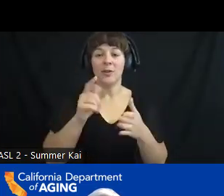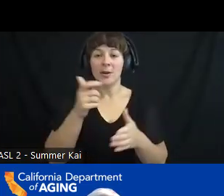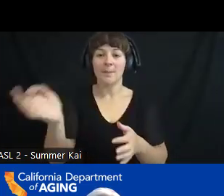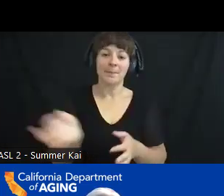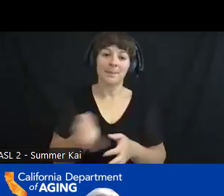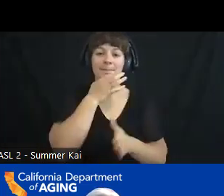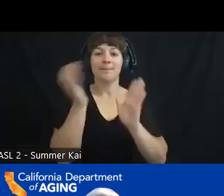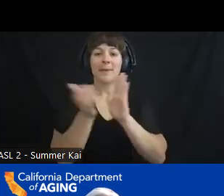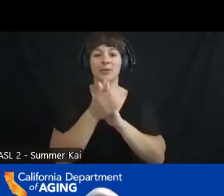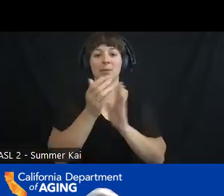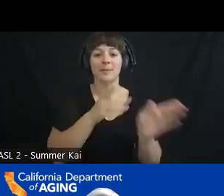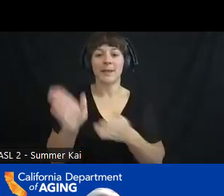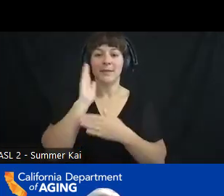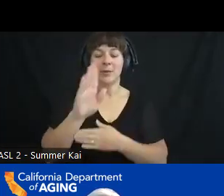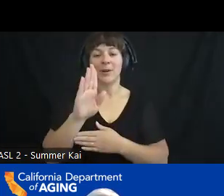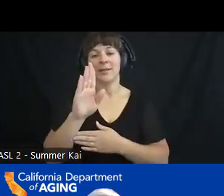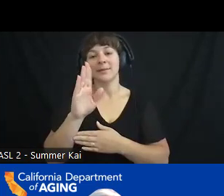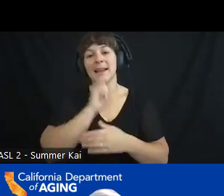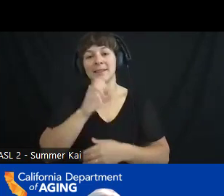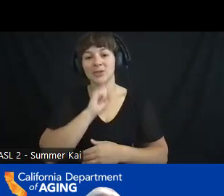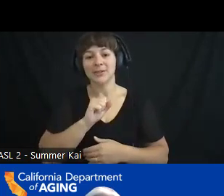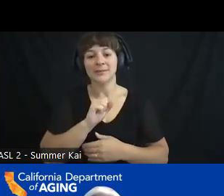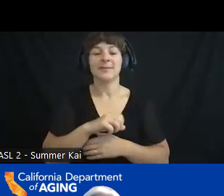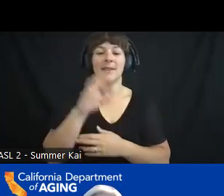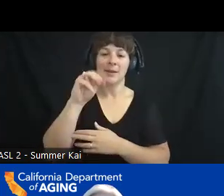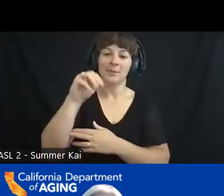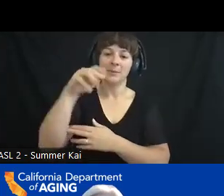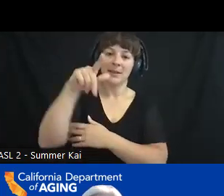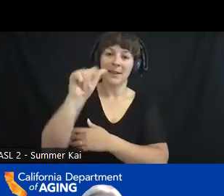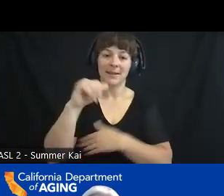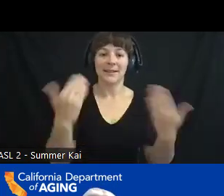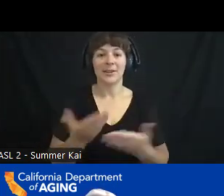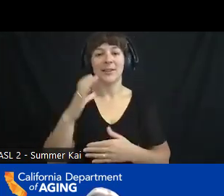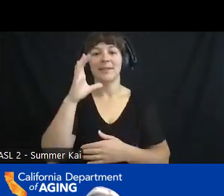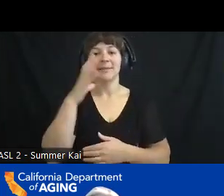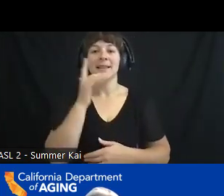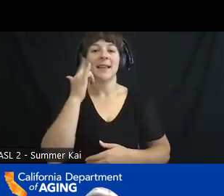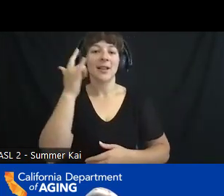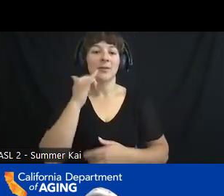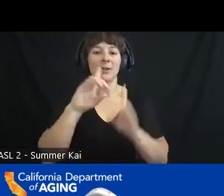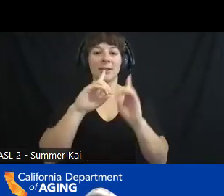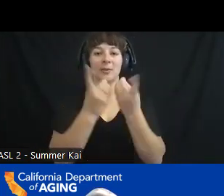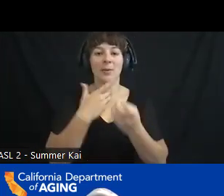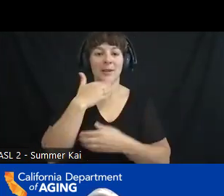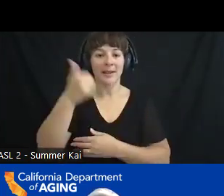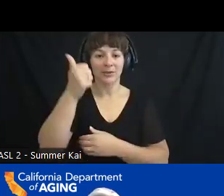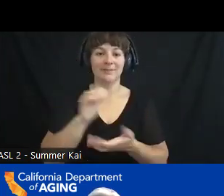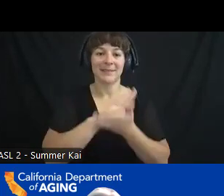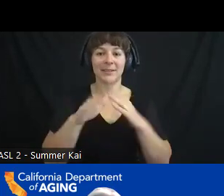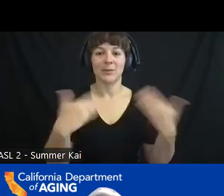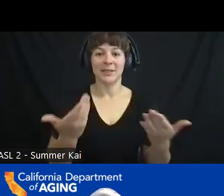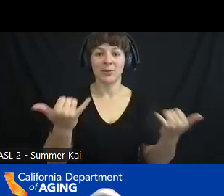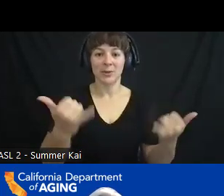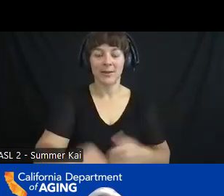Aging, MPA, here at the California Department of Aging, CD8. Nice to be with you.